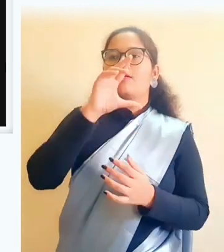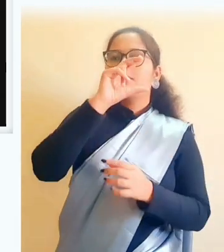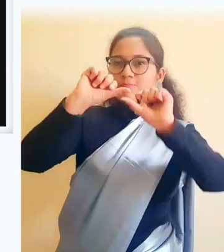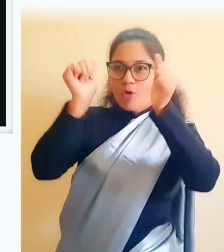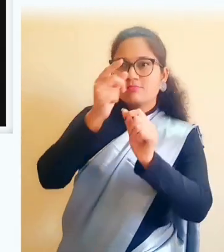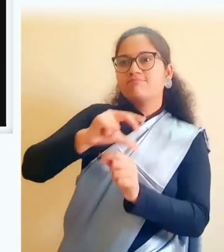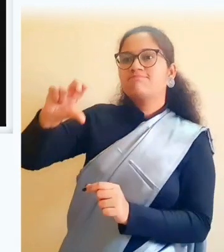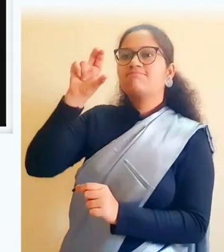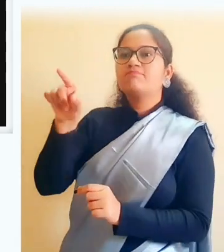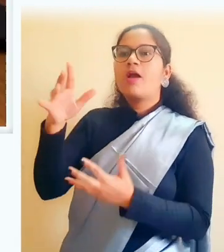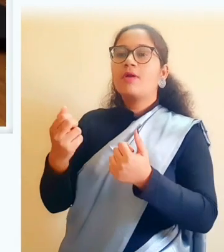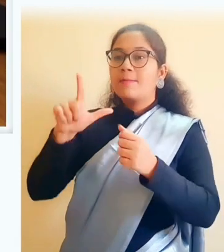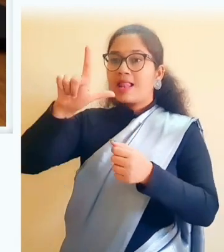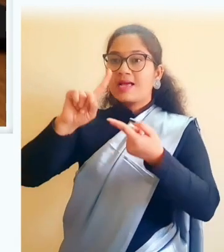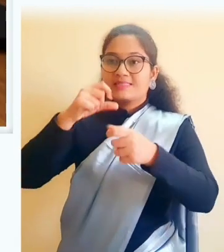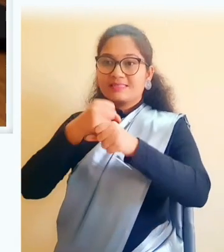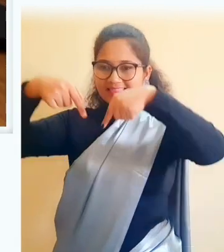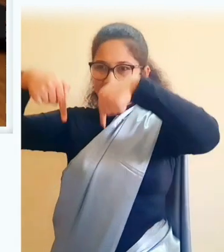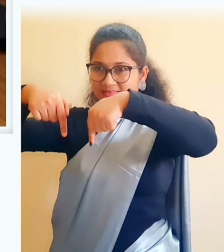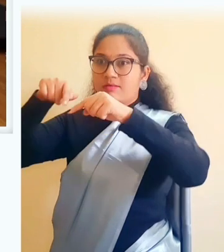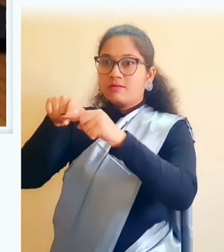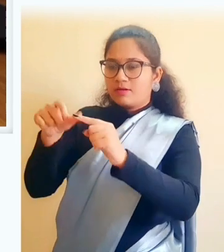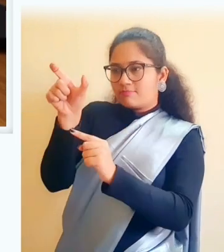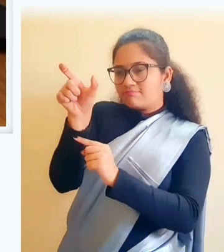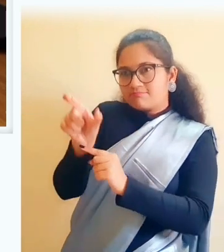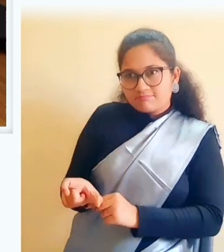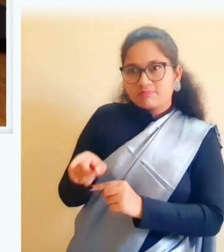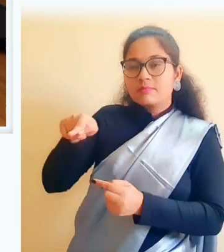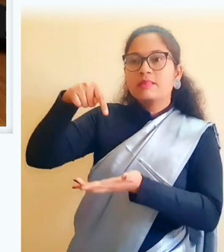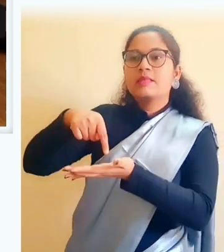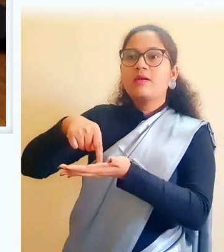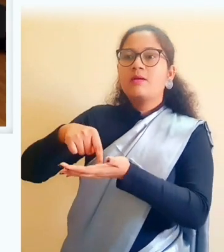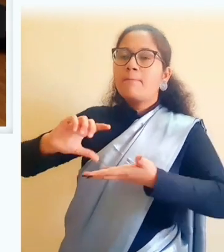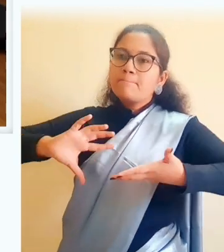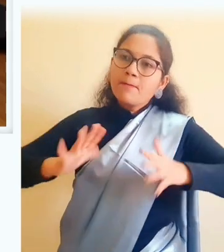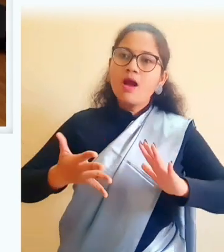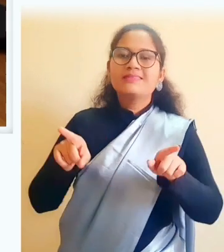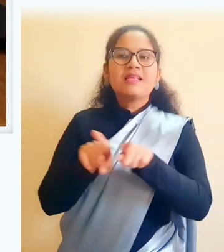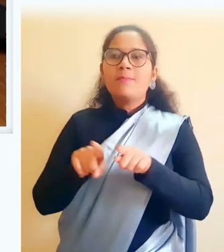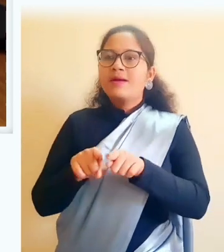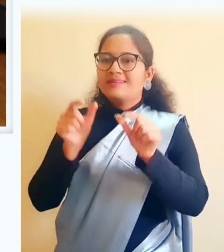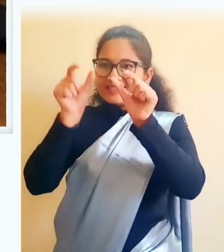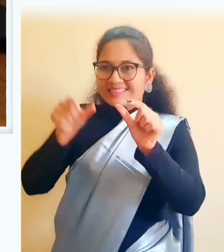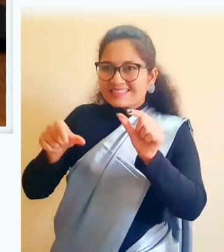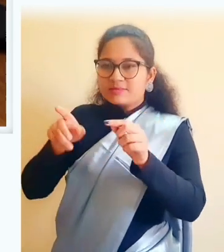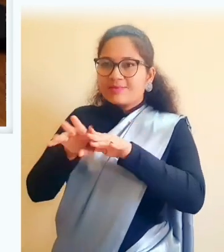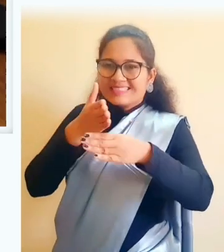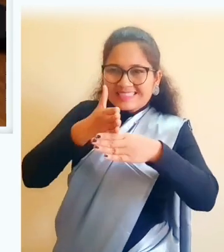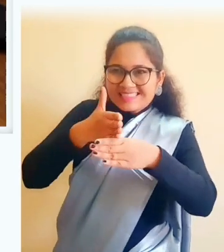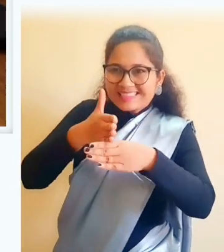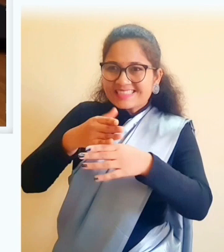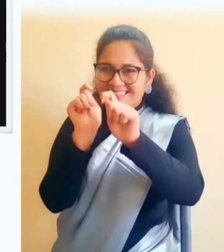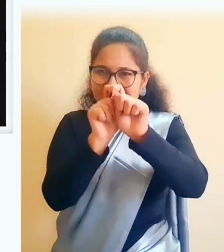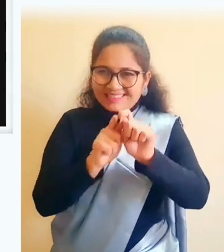the bust of a woman. The legs at the bottom are created in the shape of 9